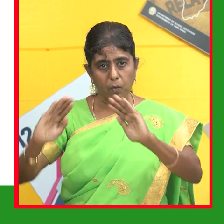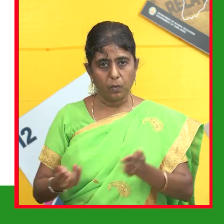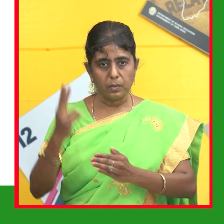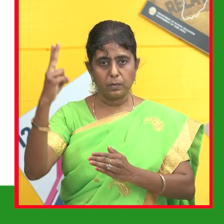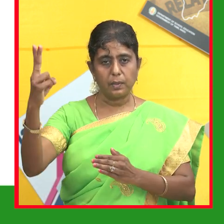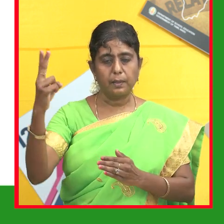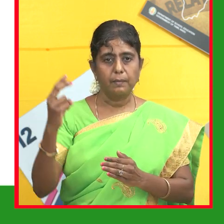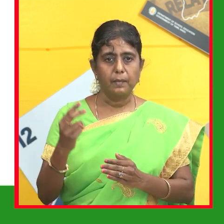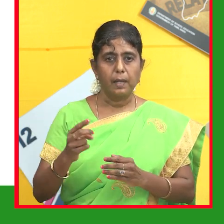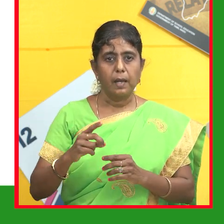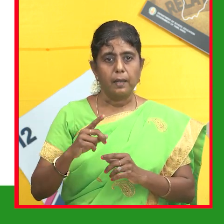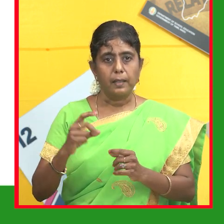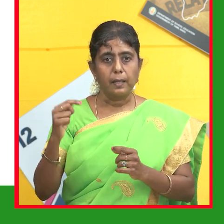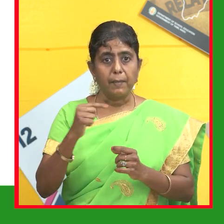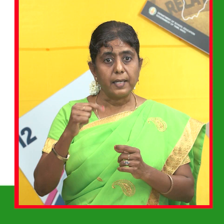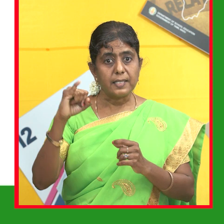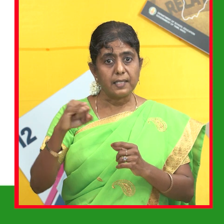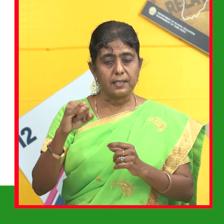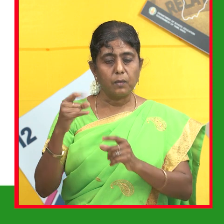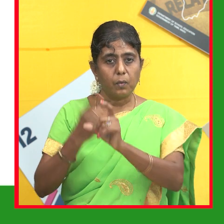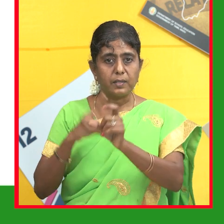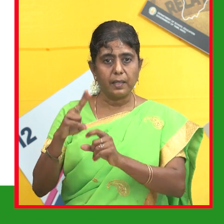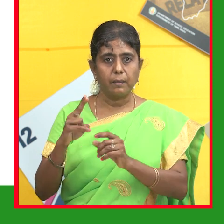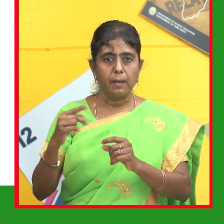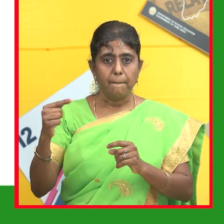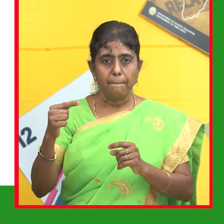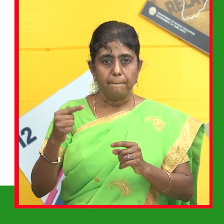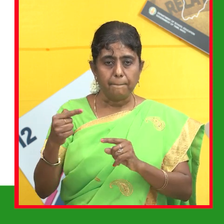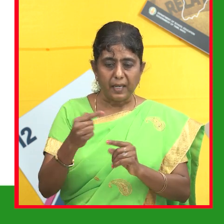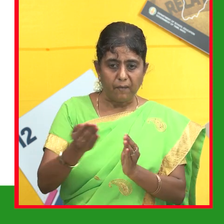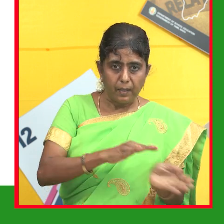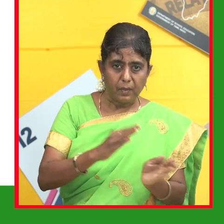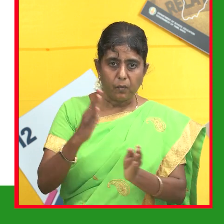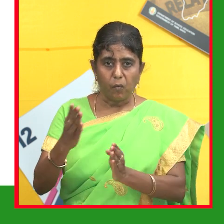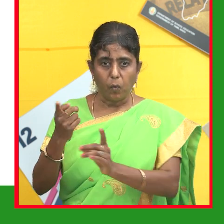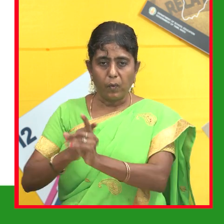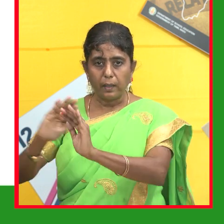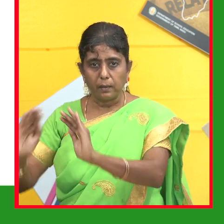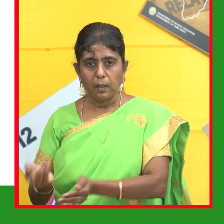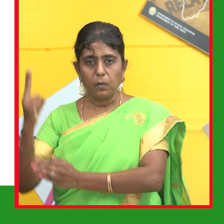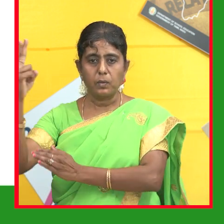whole square, and minus 16y squared we can write as 4y the whole square.